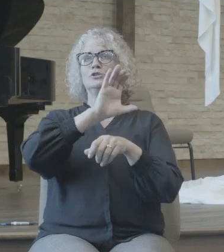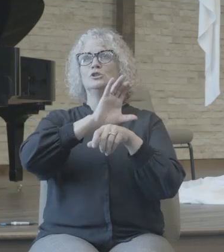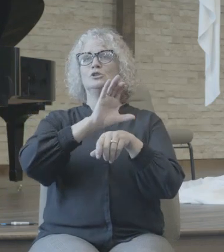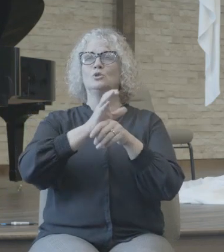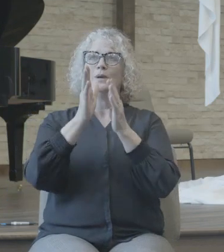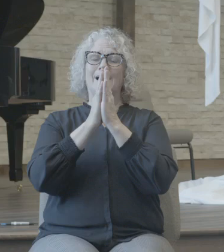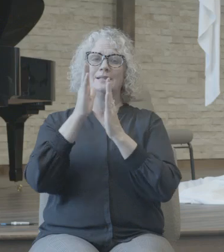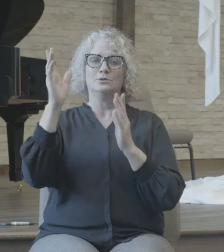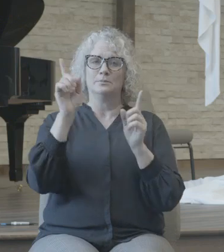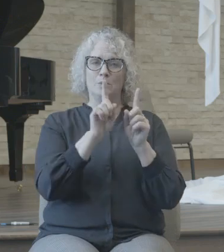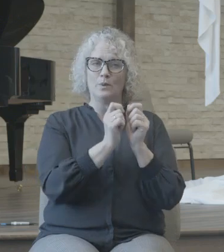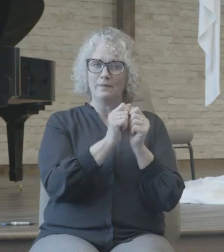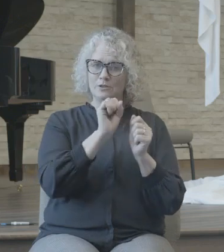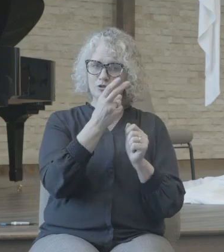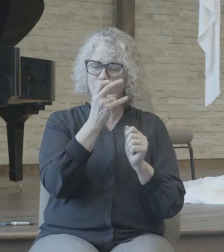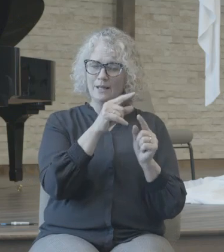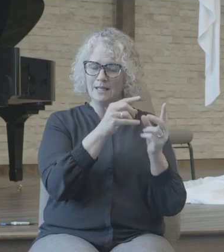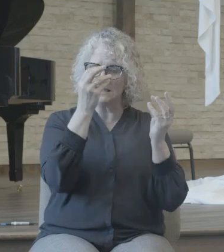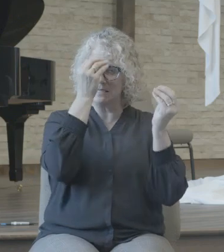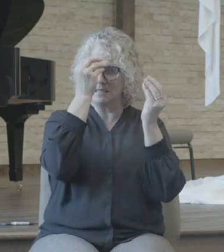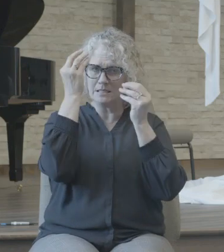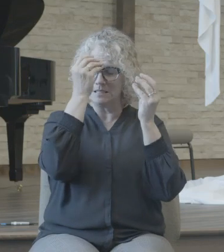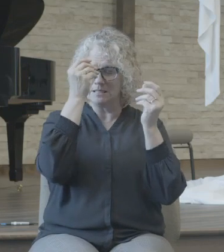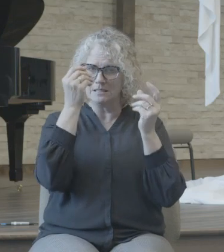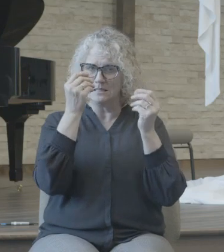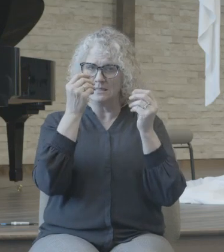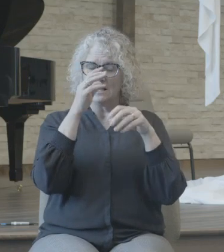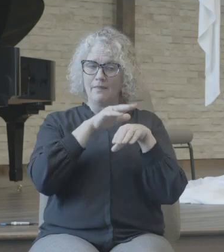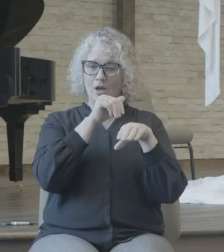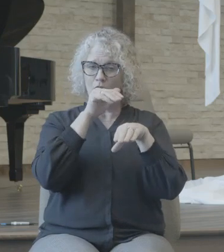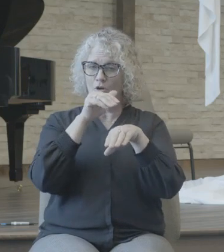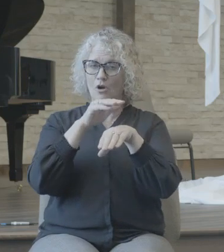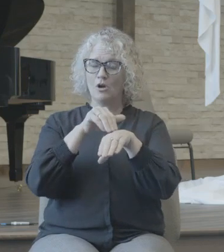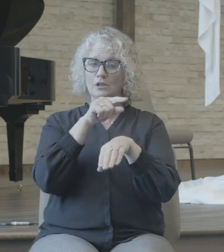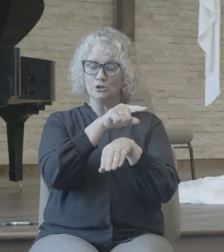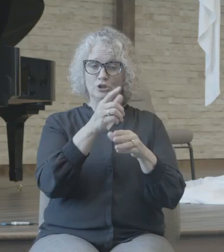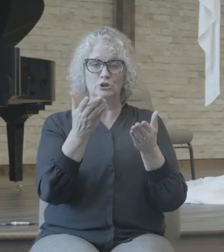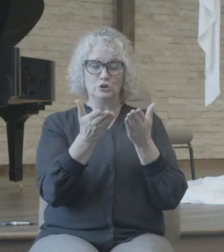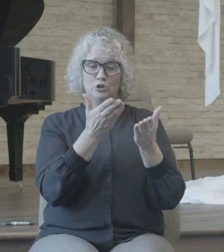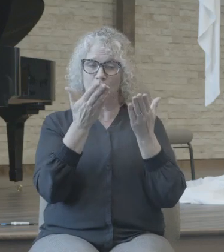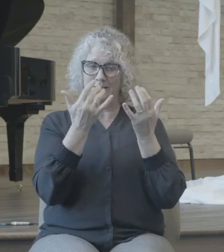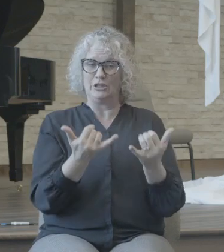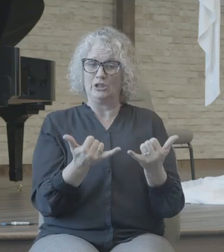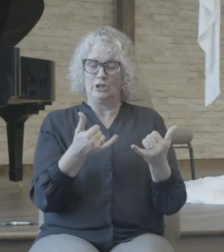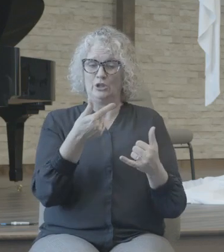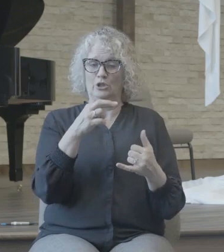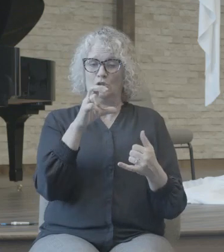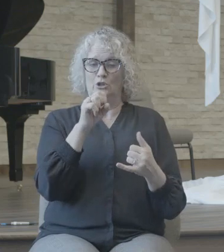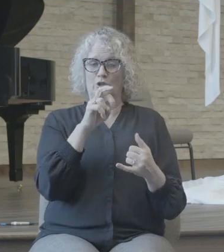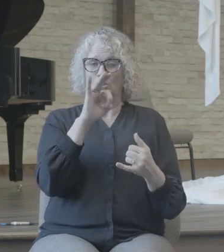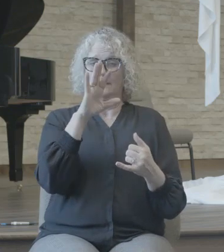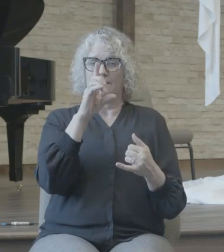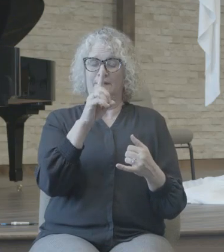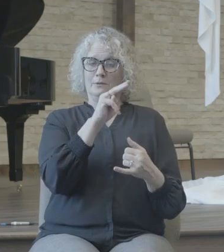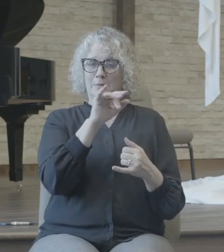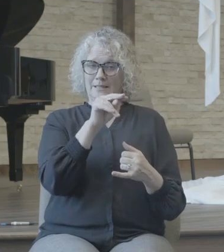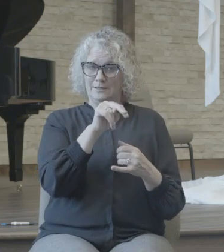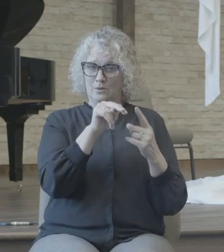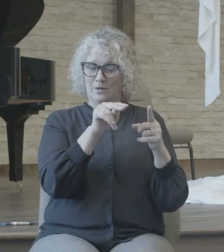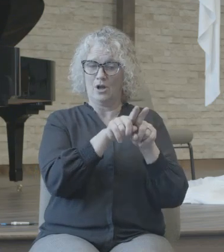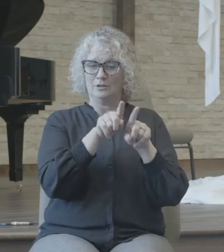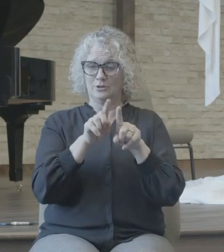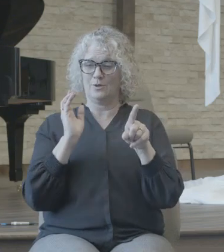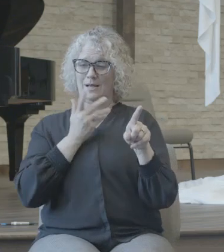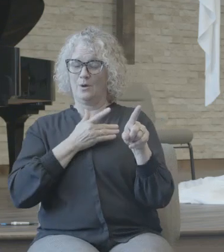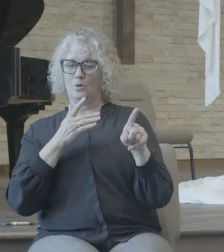Shelley as she contemplates not only the call she is serving in Greenfield, Minnesota at this time, but the call we've extended to